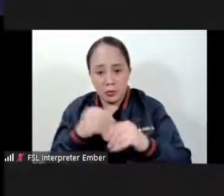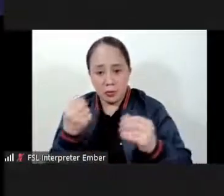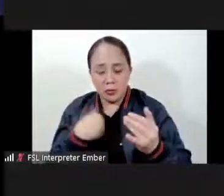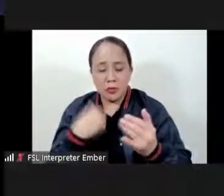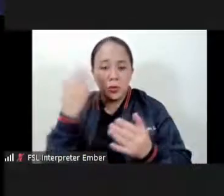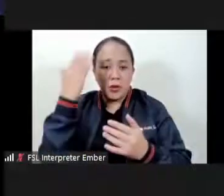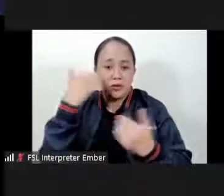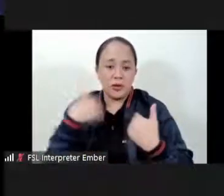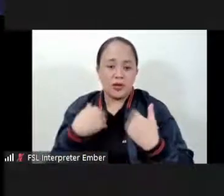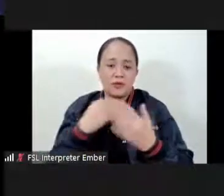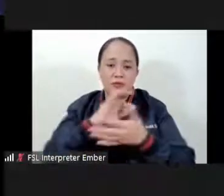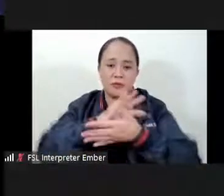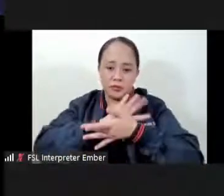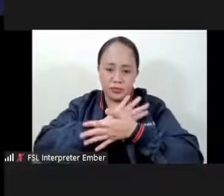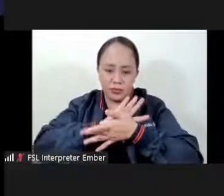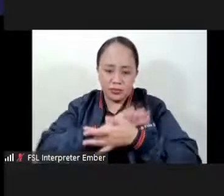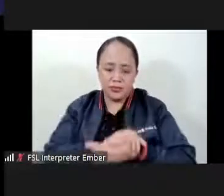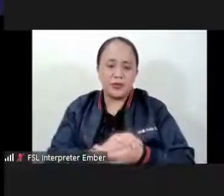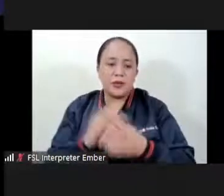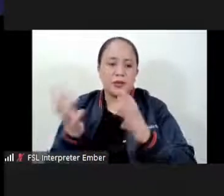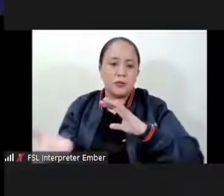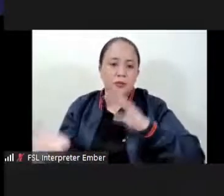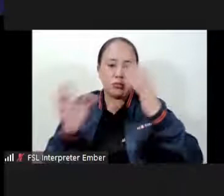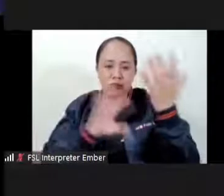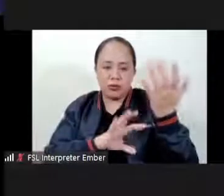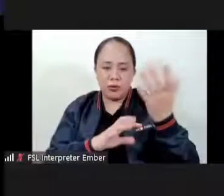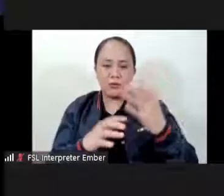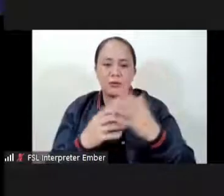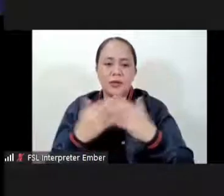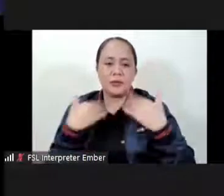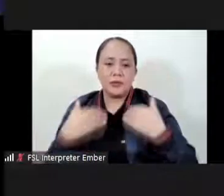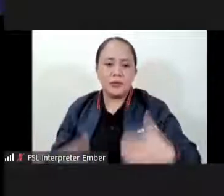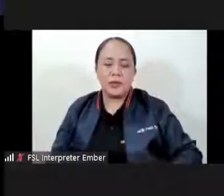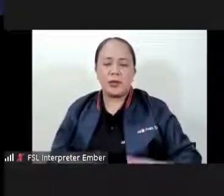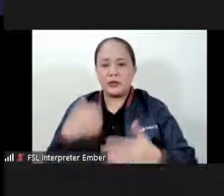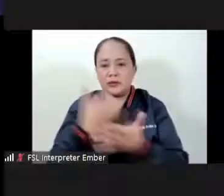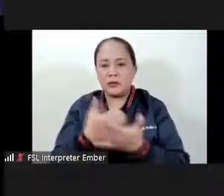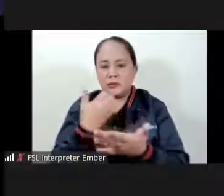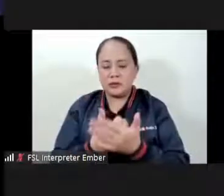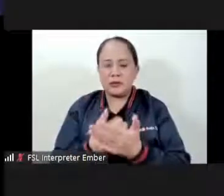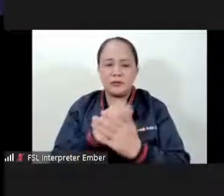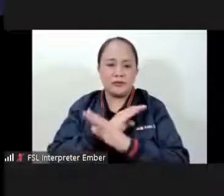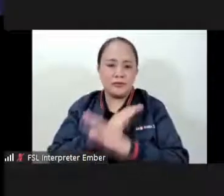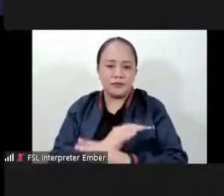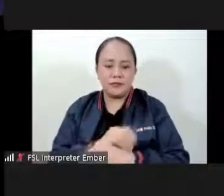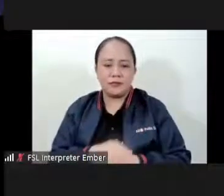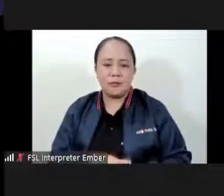by the pandemic, disasters, physical, and economic barriers.